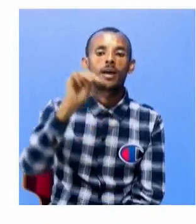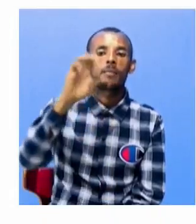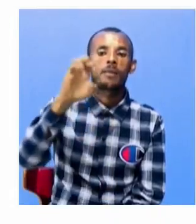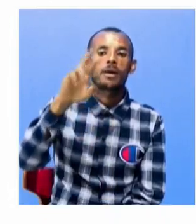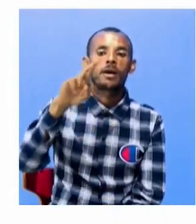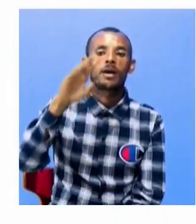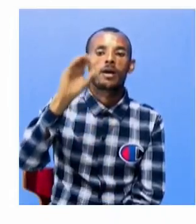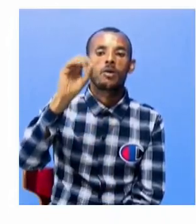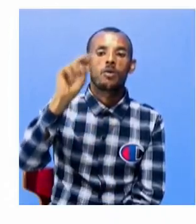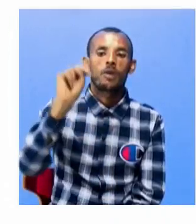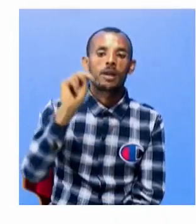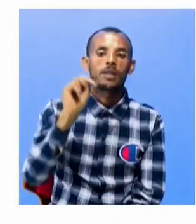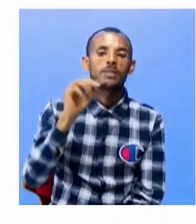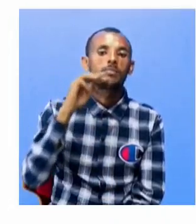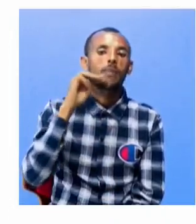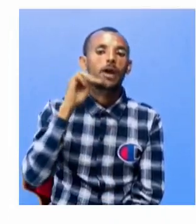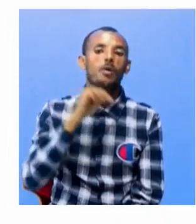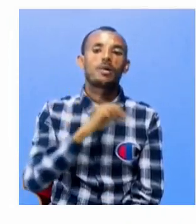salary